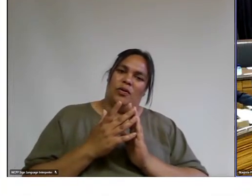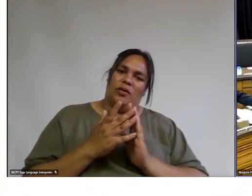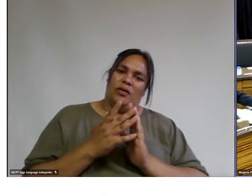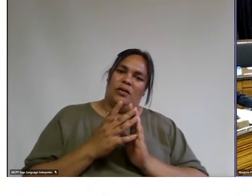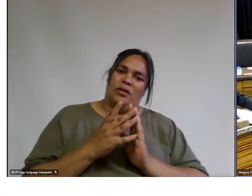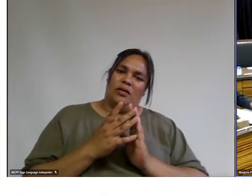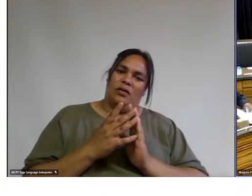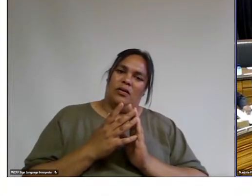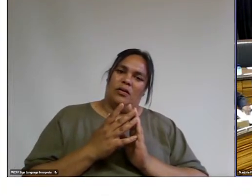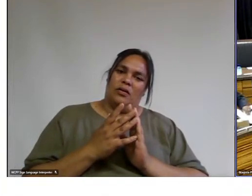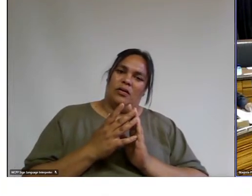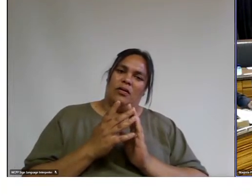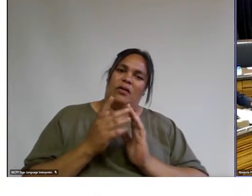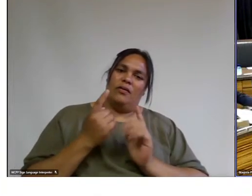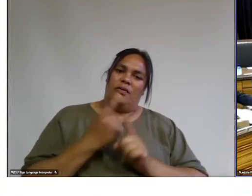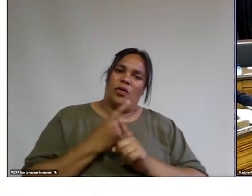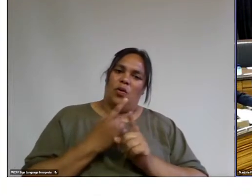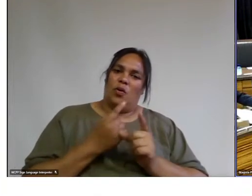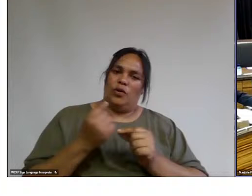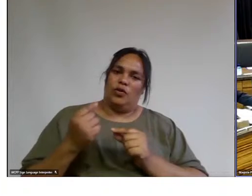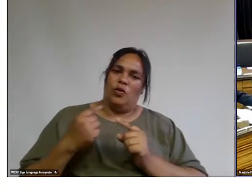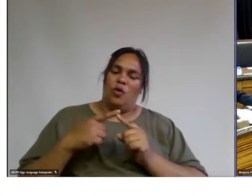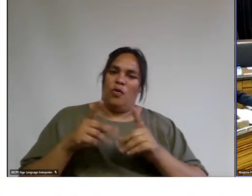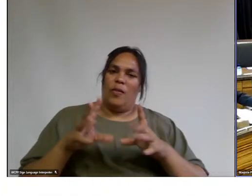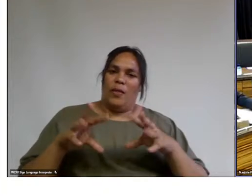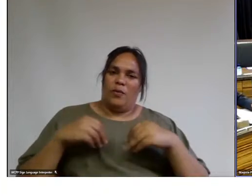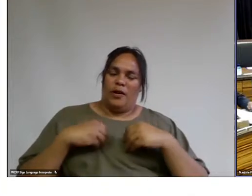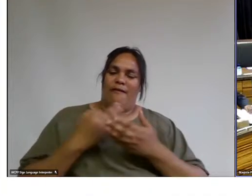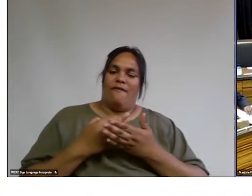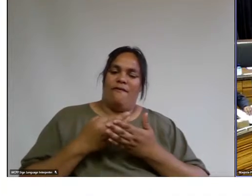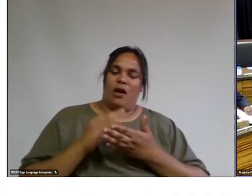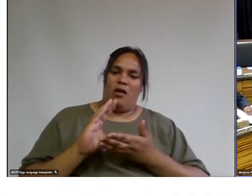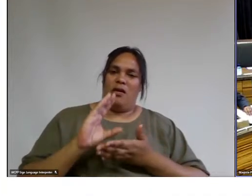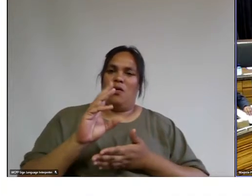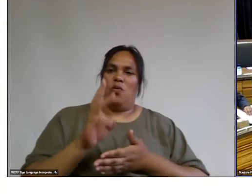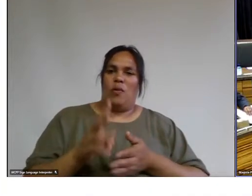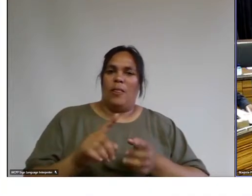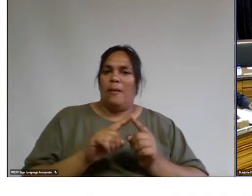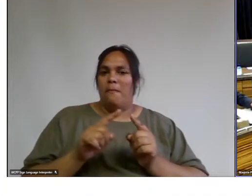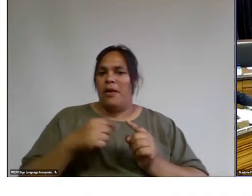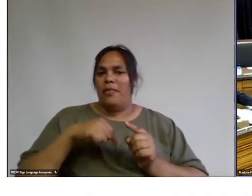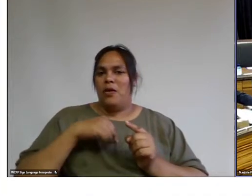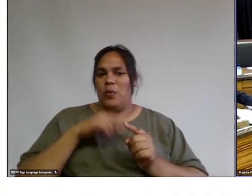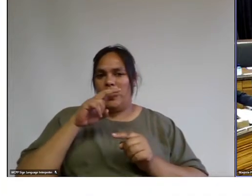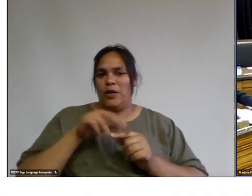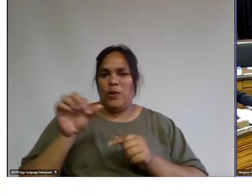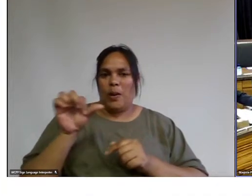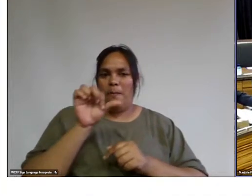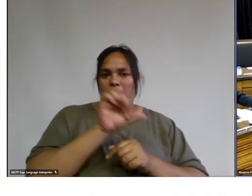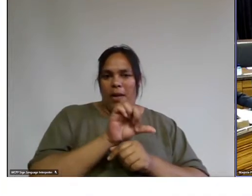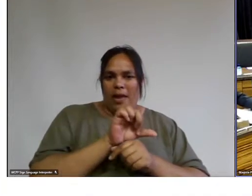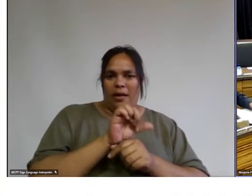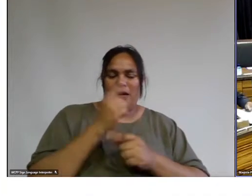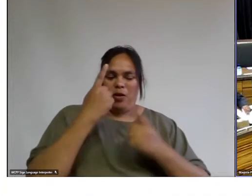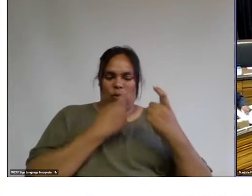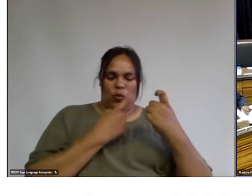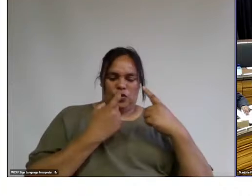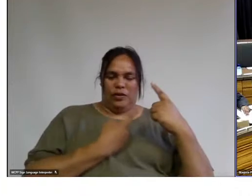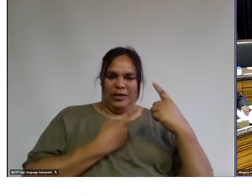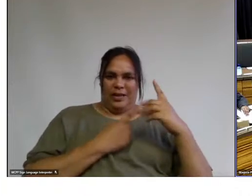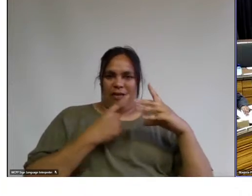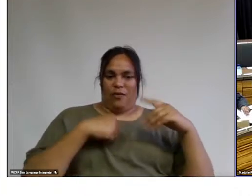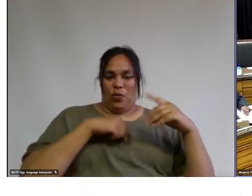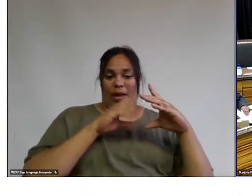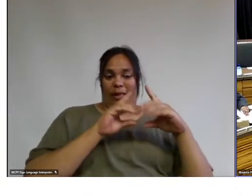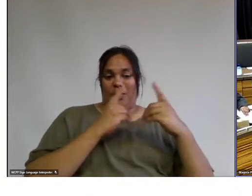at the level that the AG was comfortable with, so we accept that finding. But of course, then we have to go back and question ourselves as a